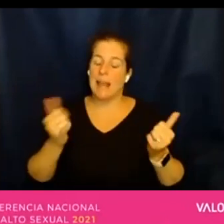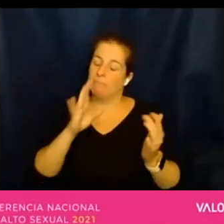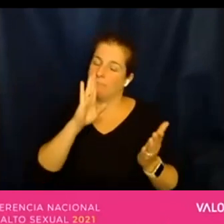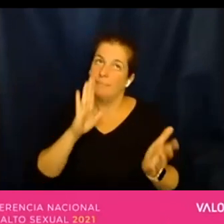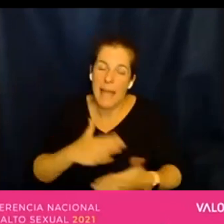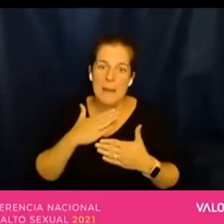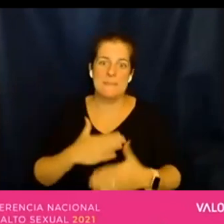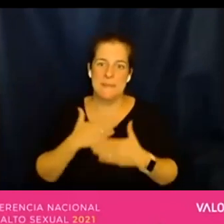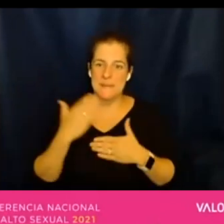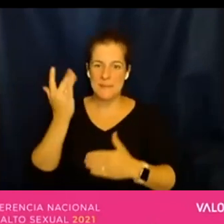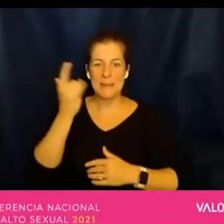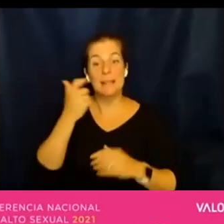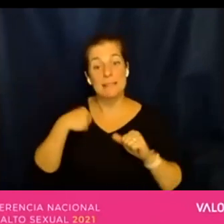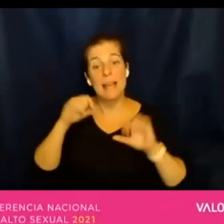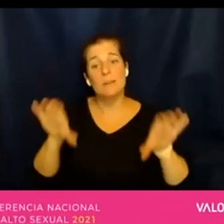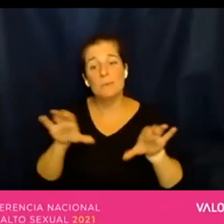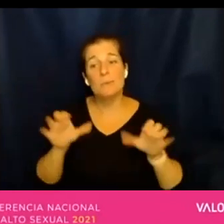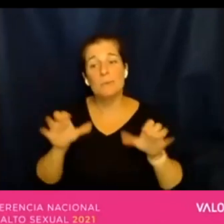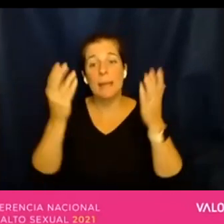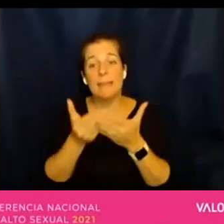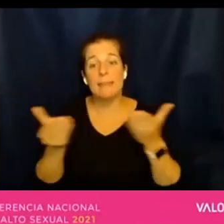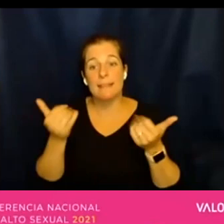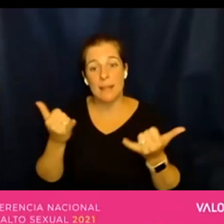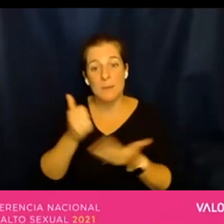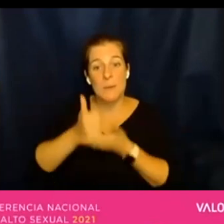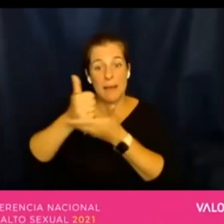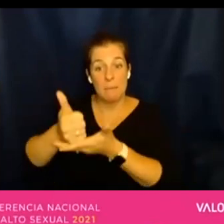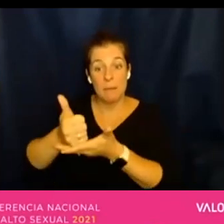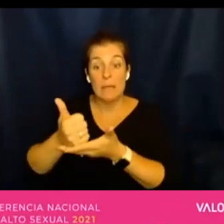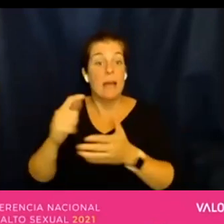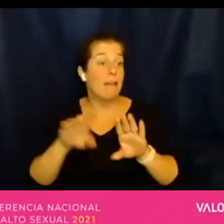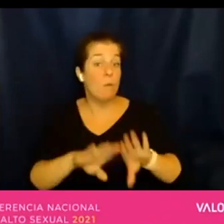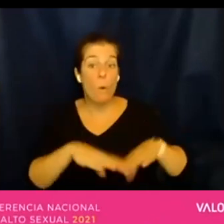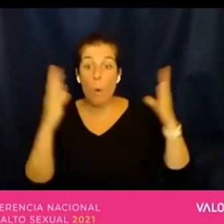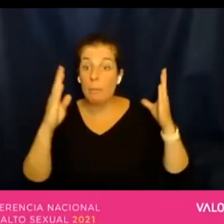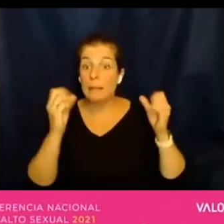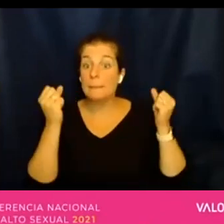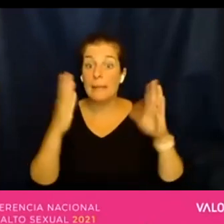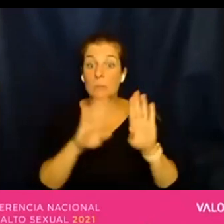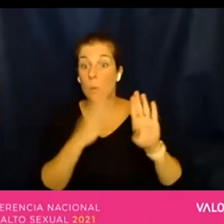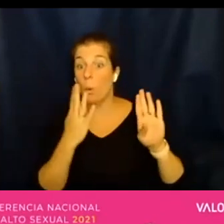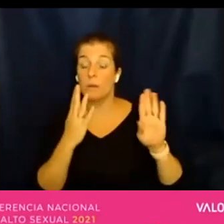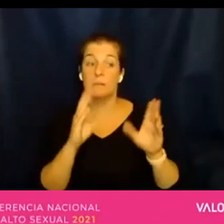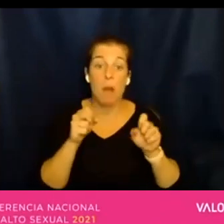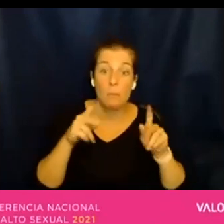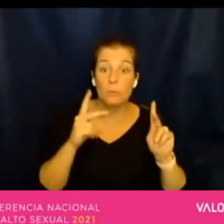I can do so many things here to help. I have been able to open so many doors. And so I want to share with all of you